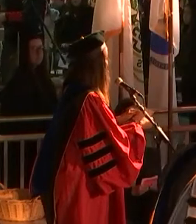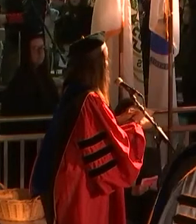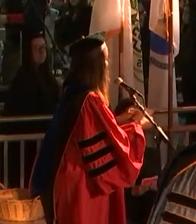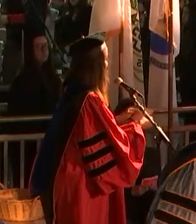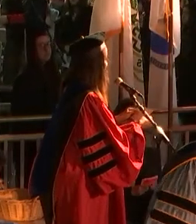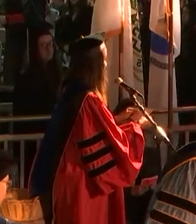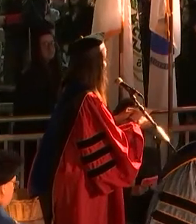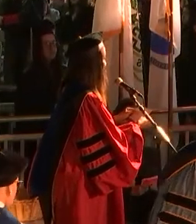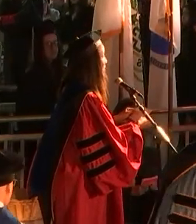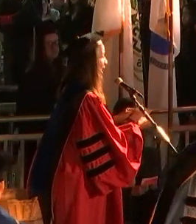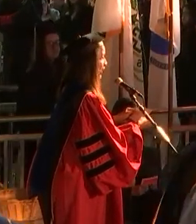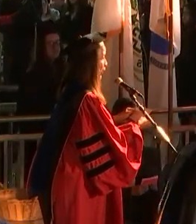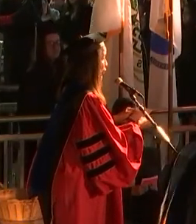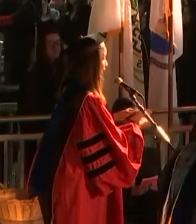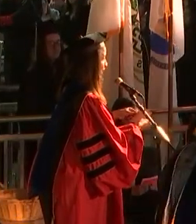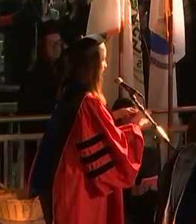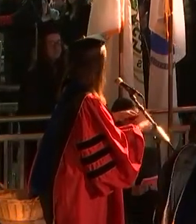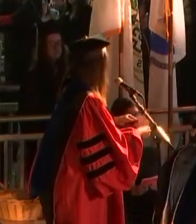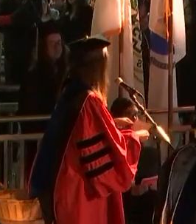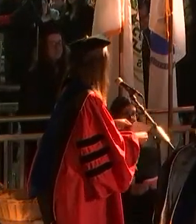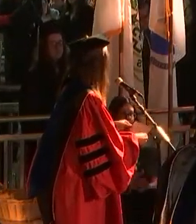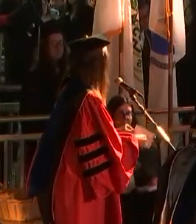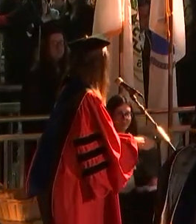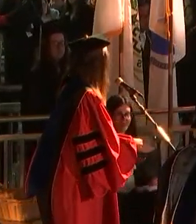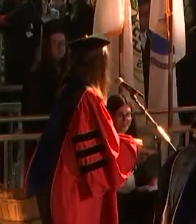Robert Stephen Chase, magna cum laude.